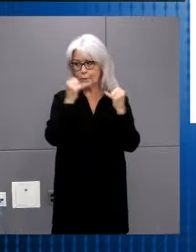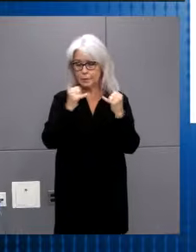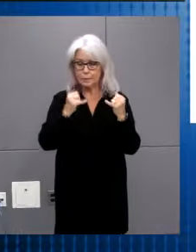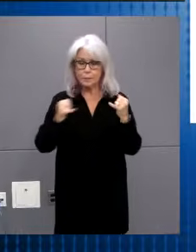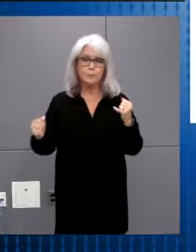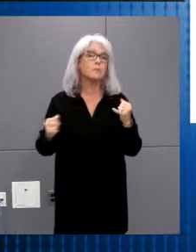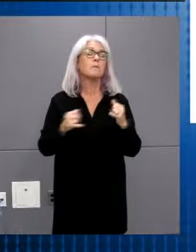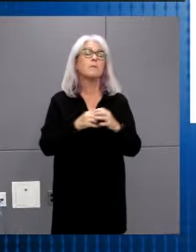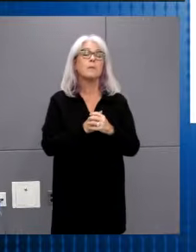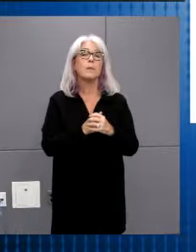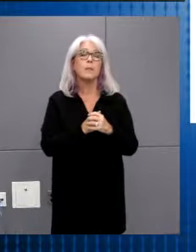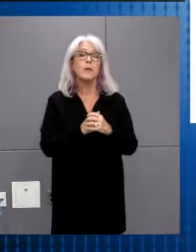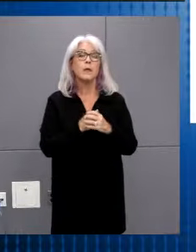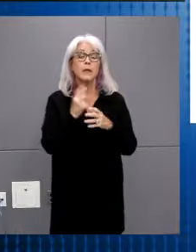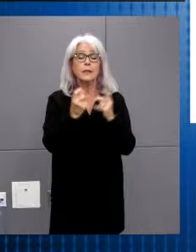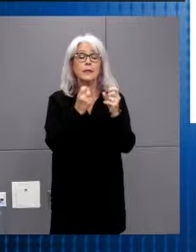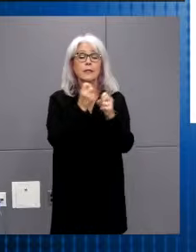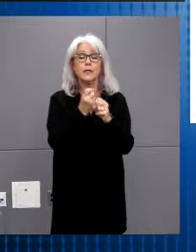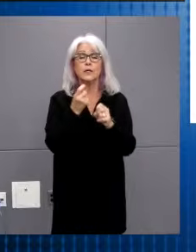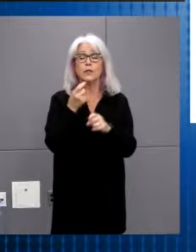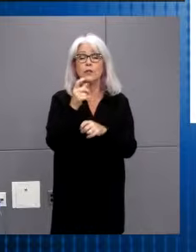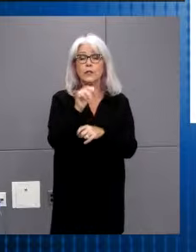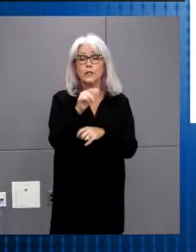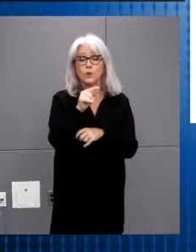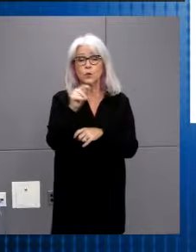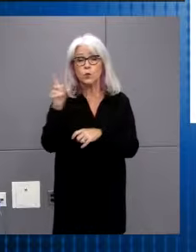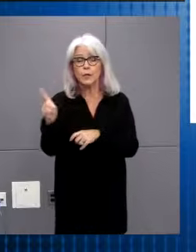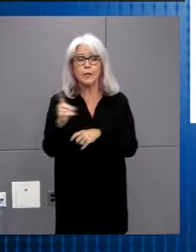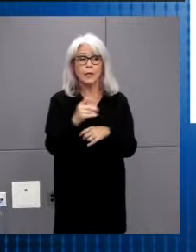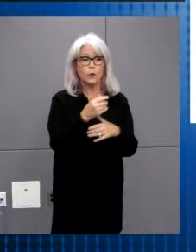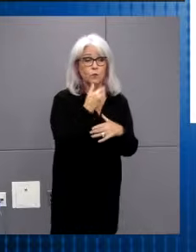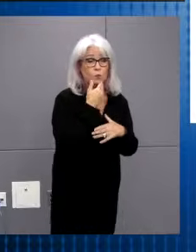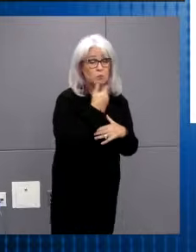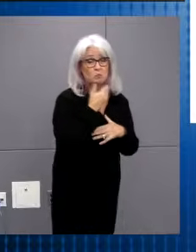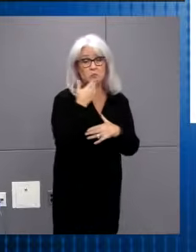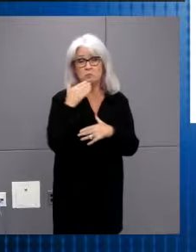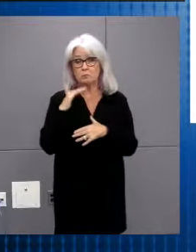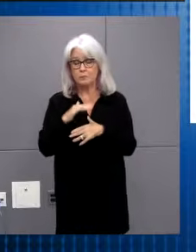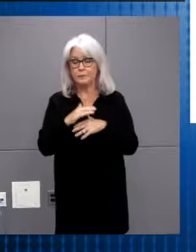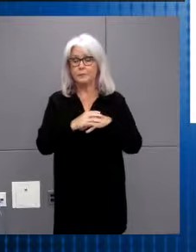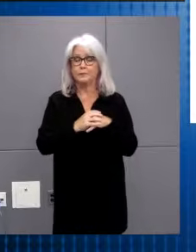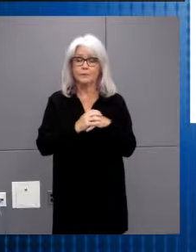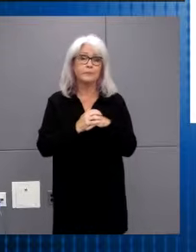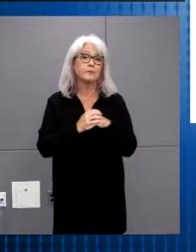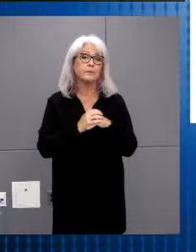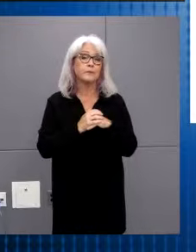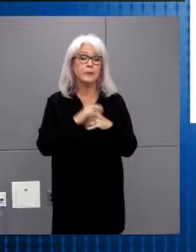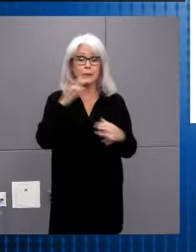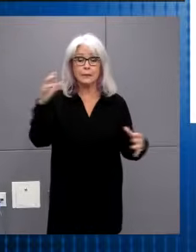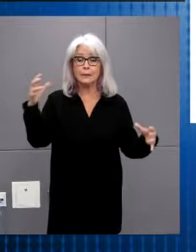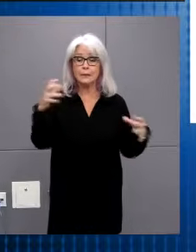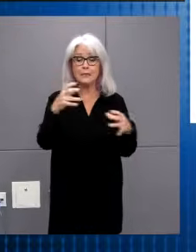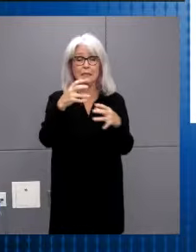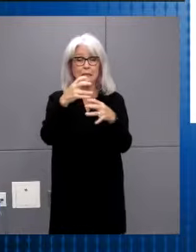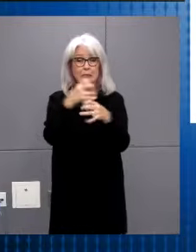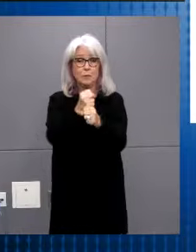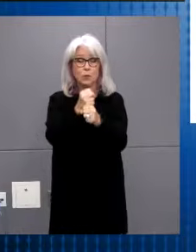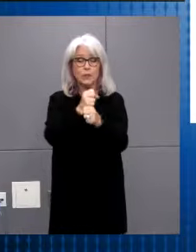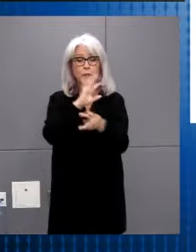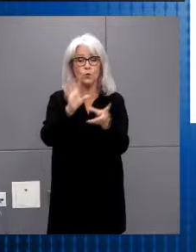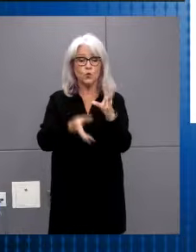then also the year-to-date, very favorable, unfavorable. So in summary, our